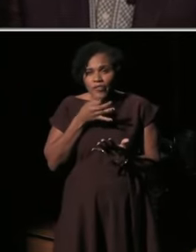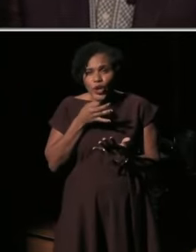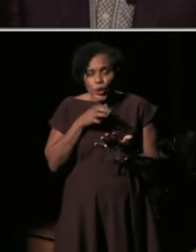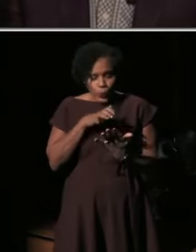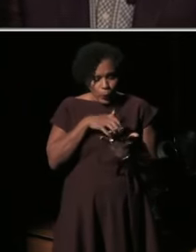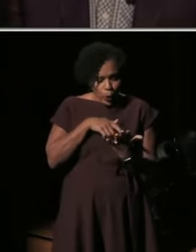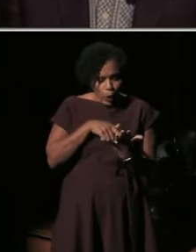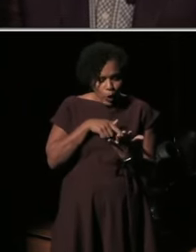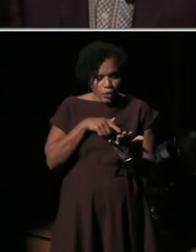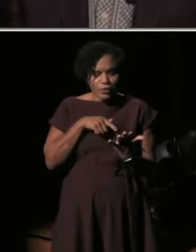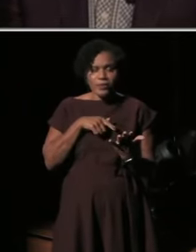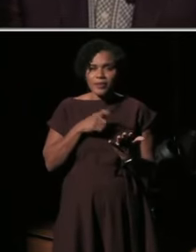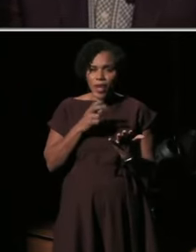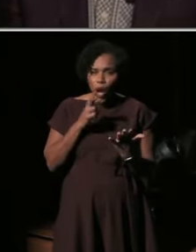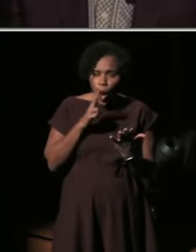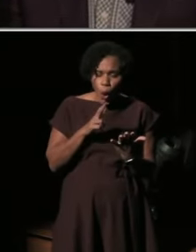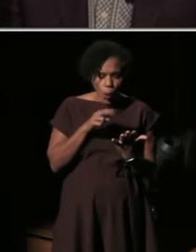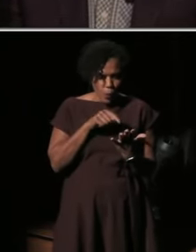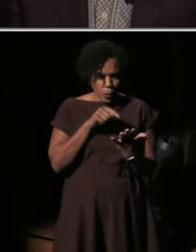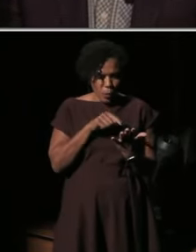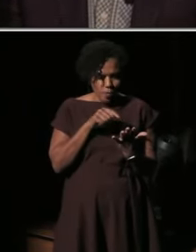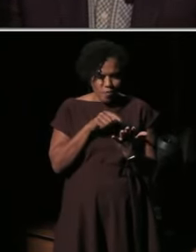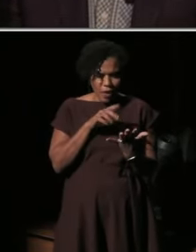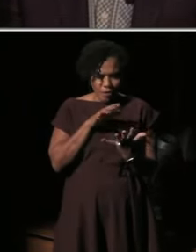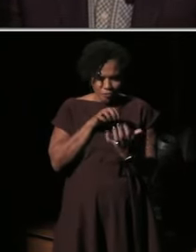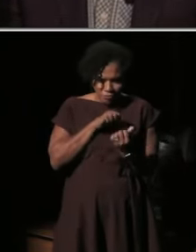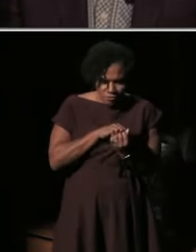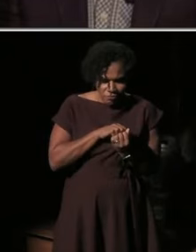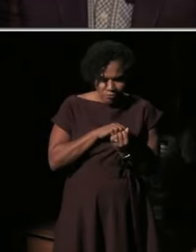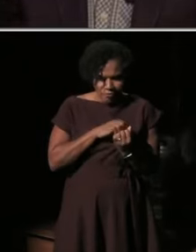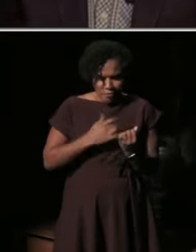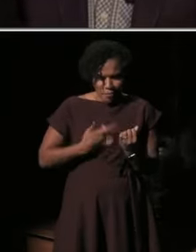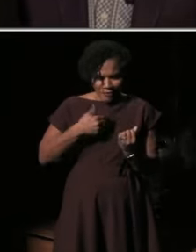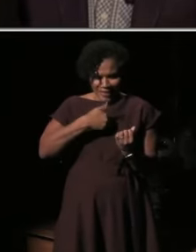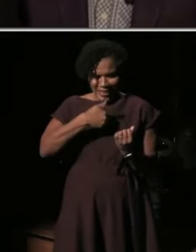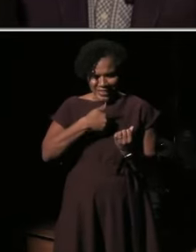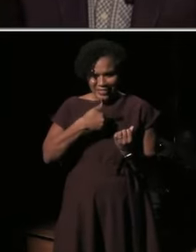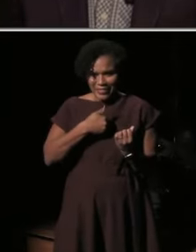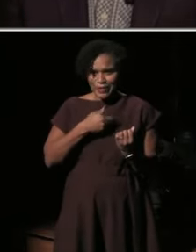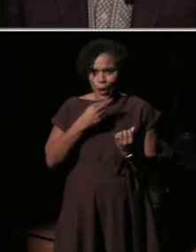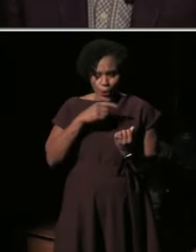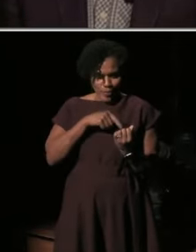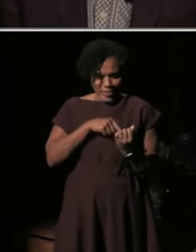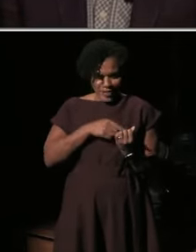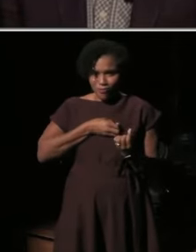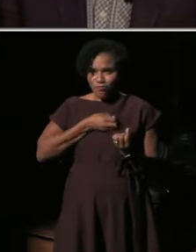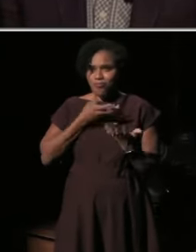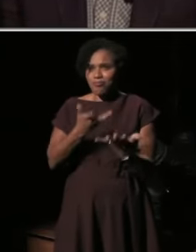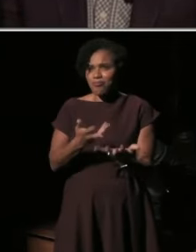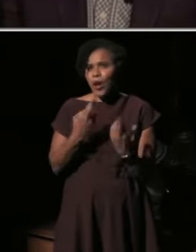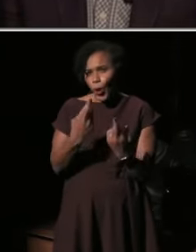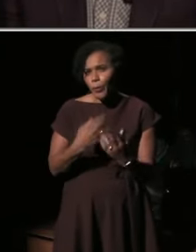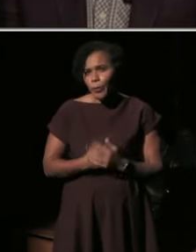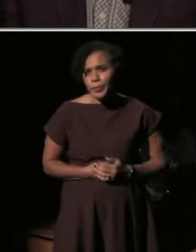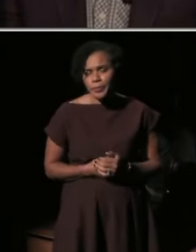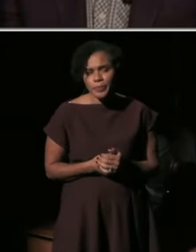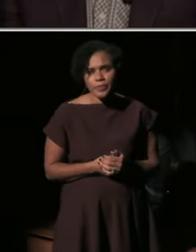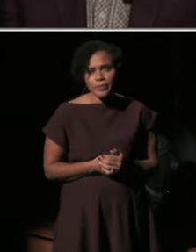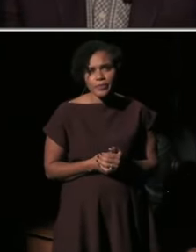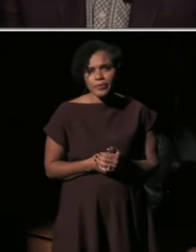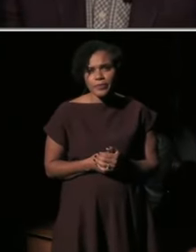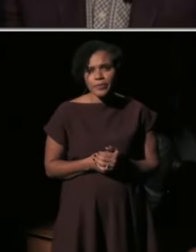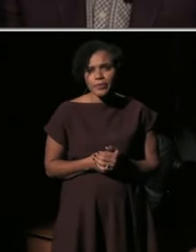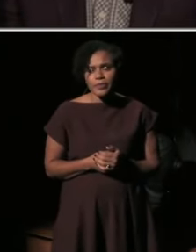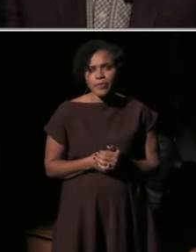I hope will capture what I feel in my heart. right now. I